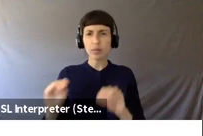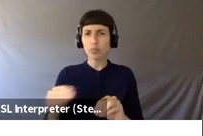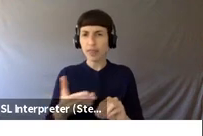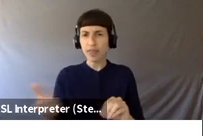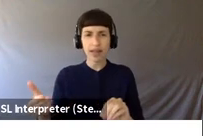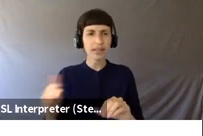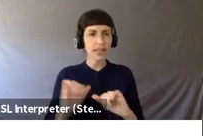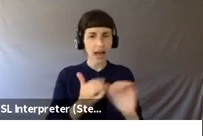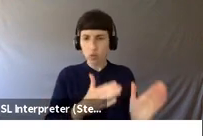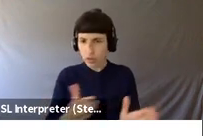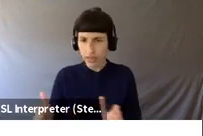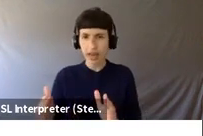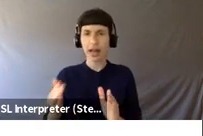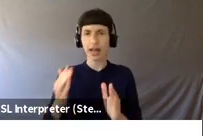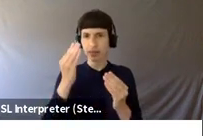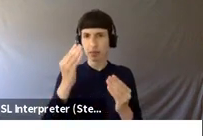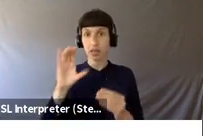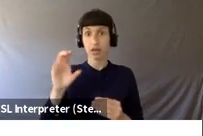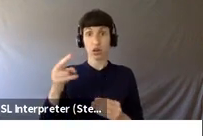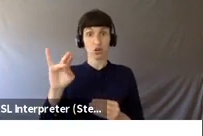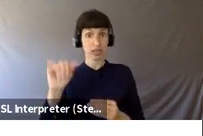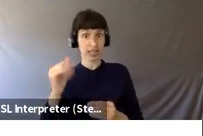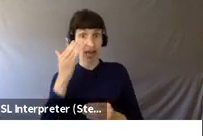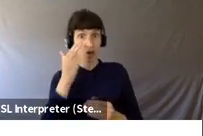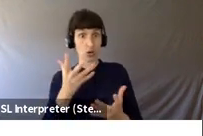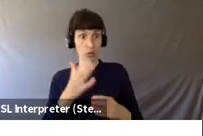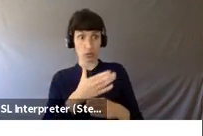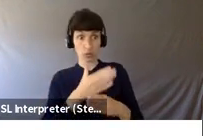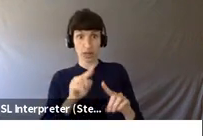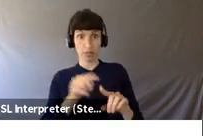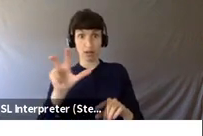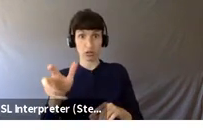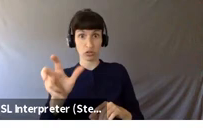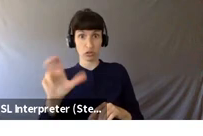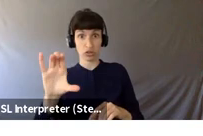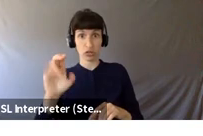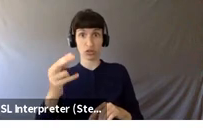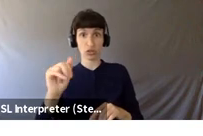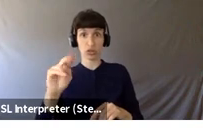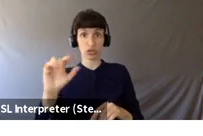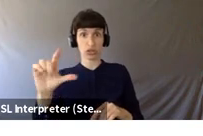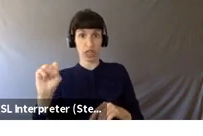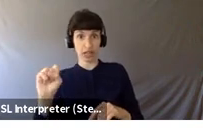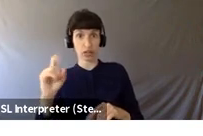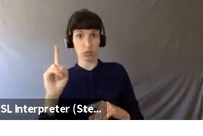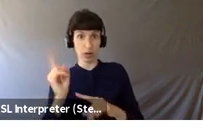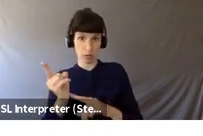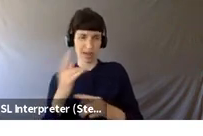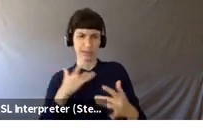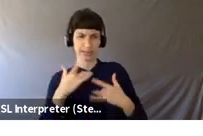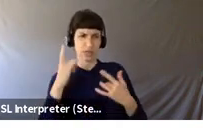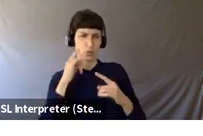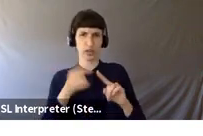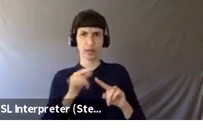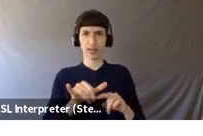to. Christina, I know that you have something to share about channels in a moment, and I'm excited to hear about that. Also, we're going to talk and learn and look